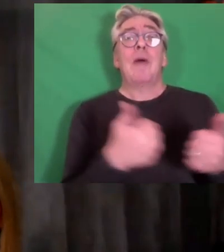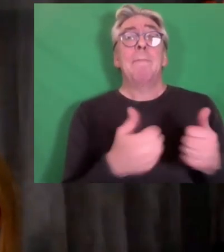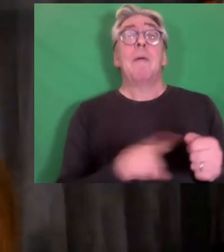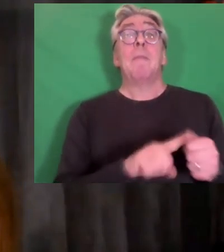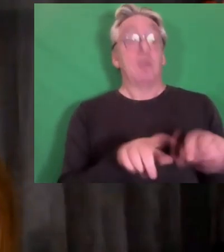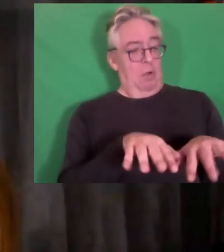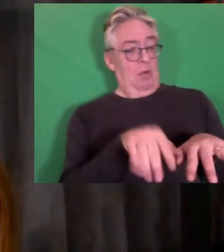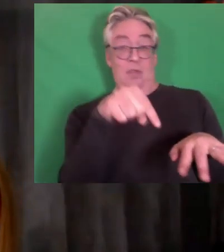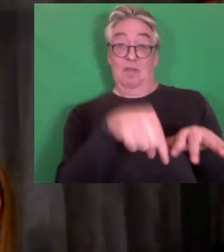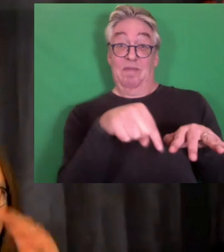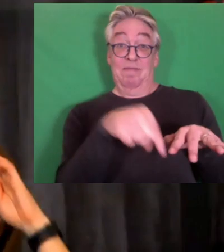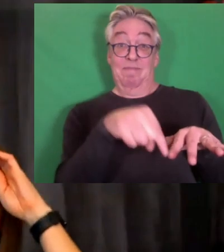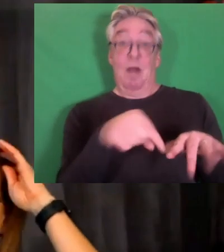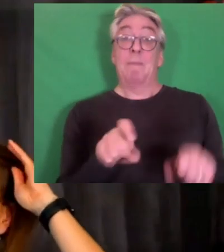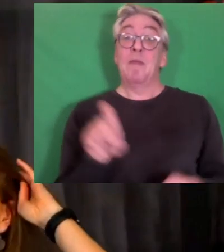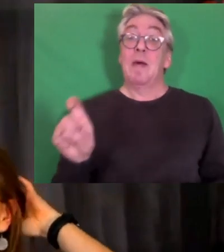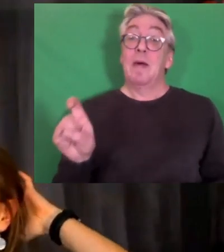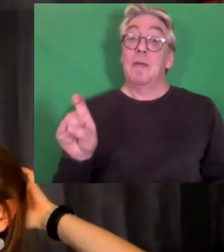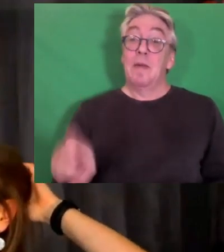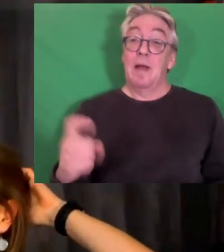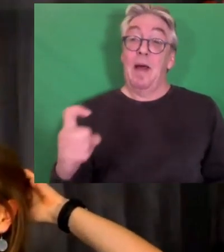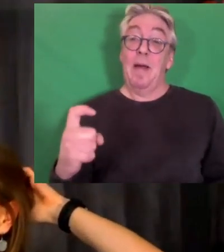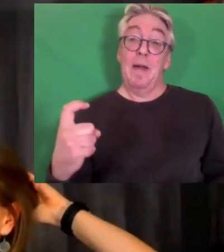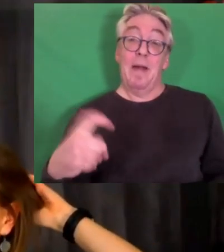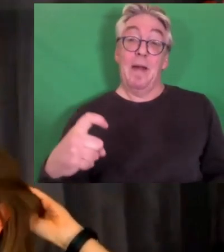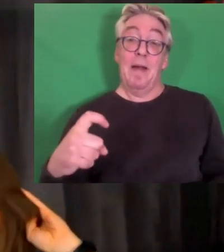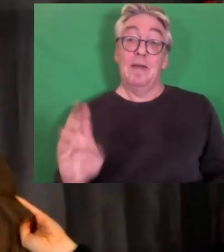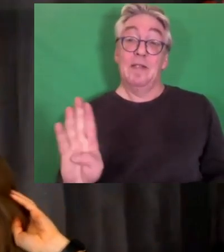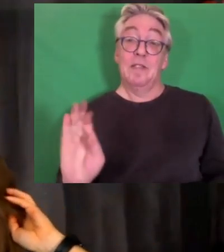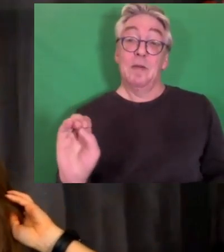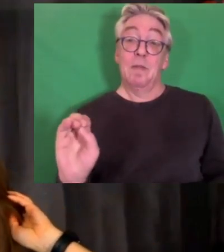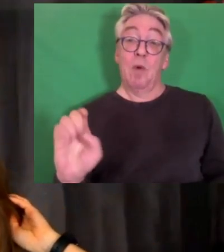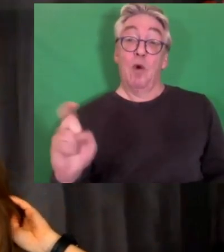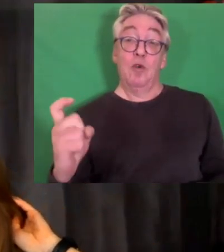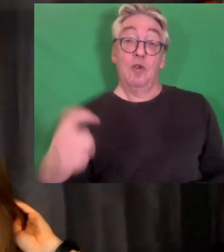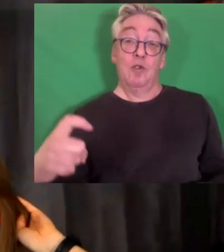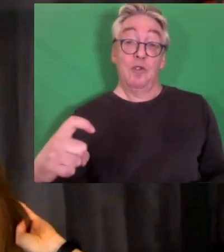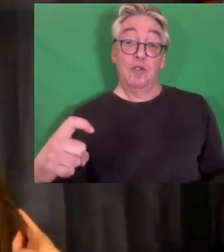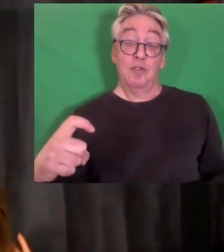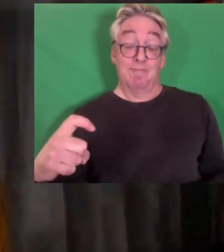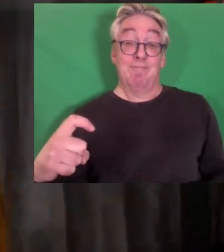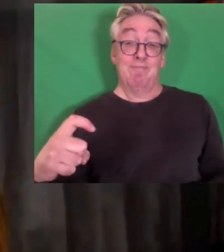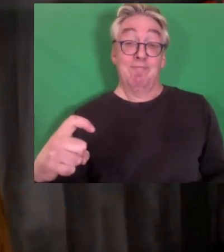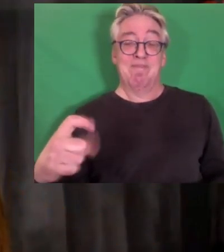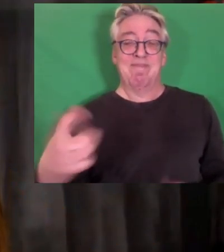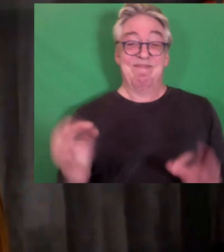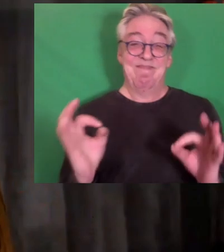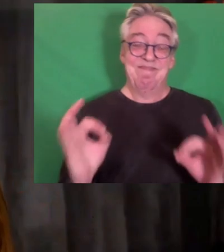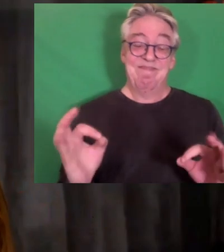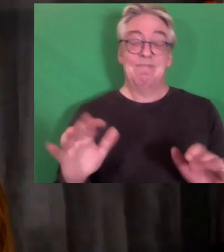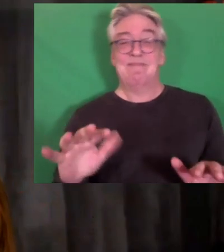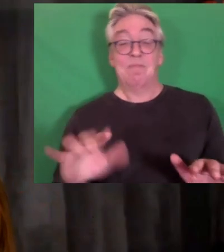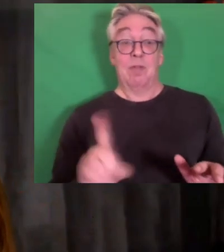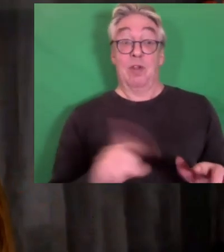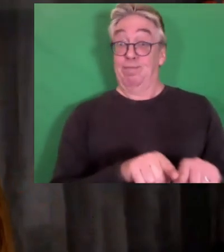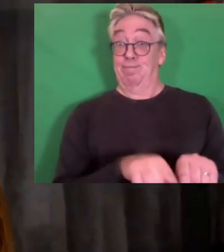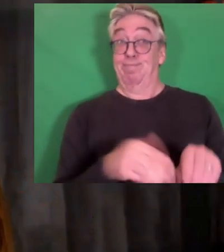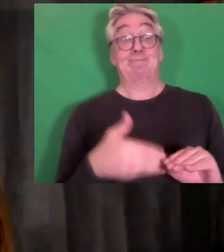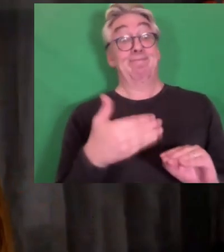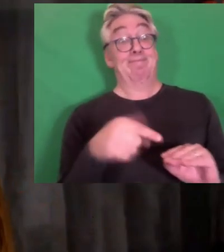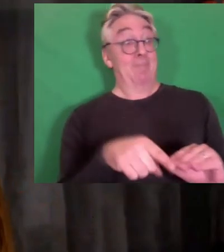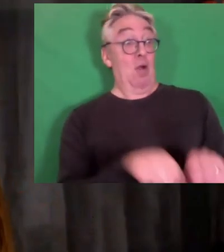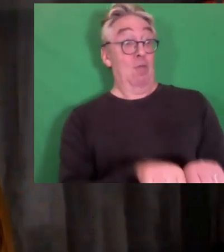meant to be played. You cannot think about, no. Yeah. No. But this Xbox controller got broken. Yeah. Yeah, it broke down. And she was asking if there